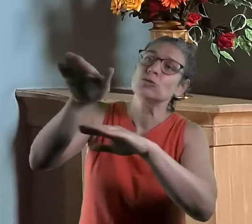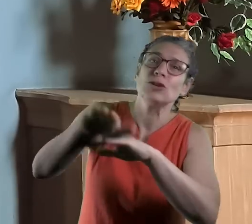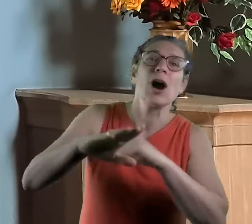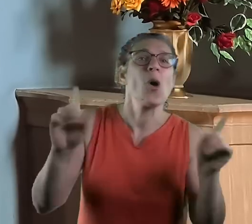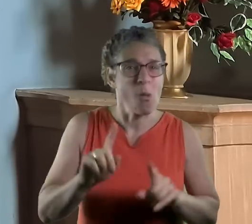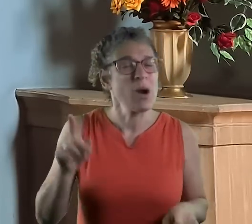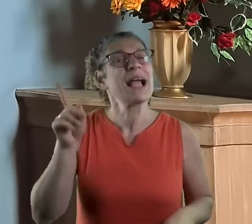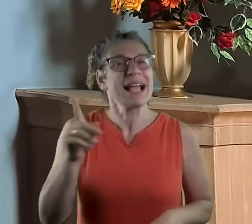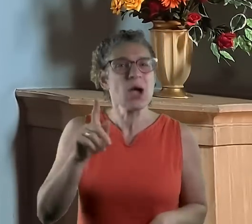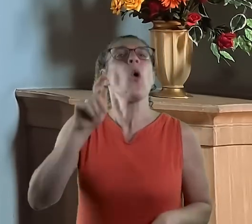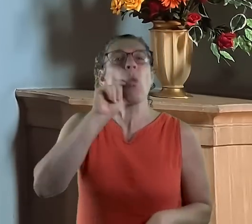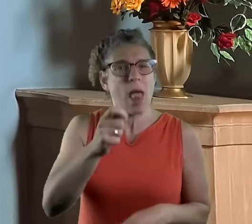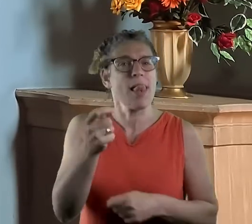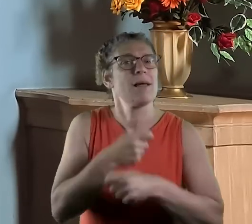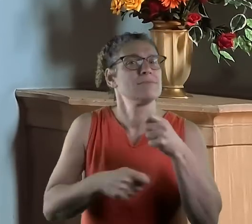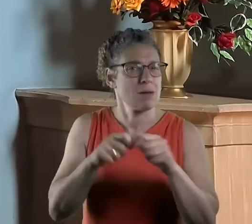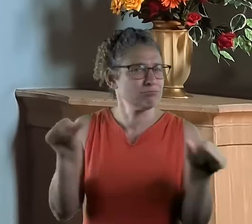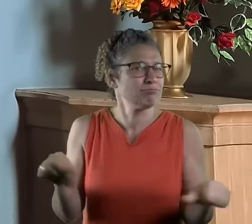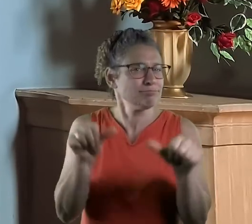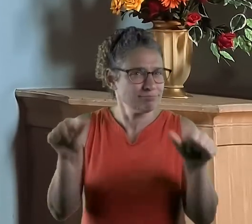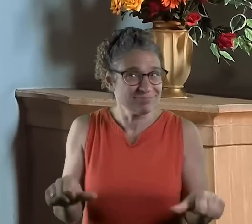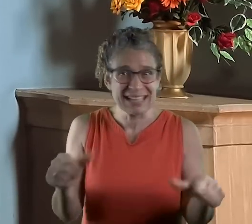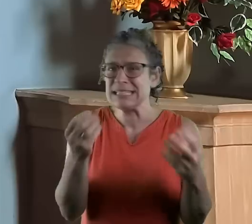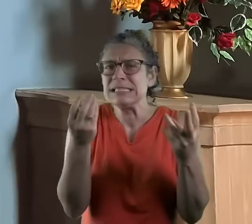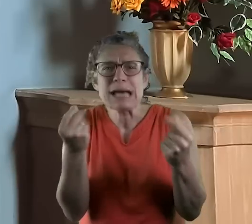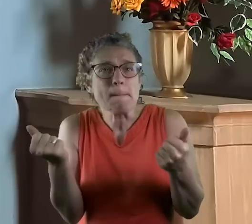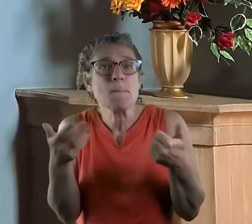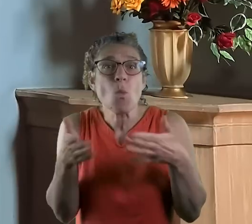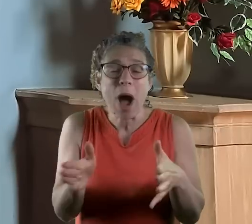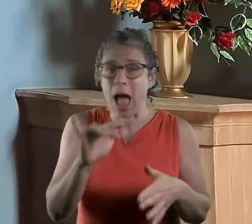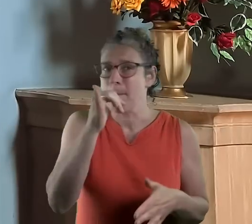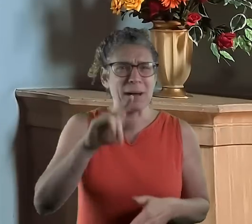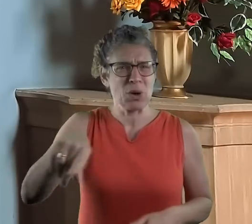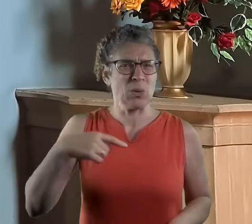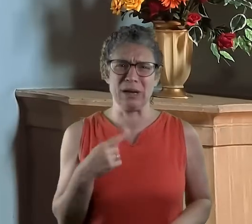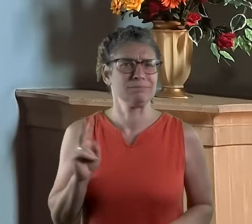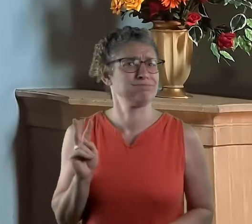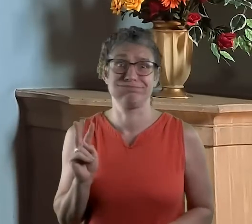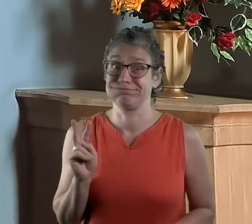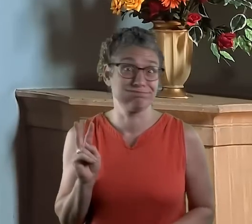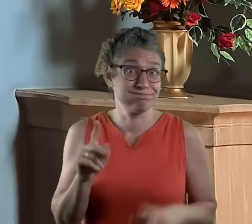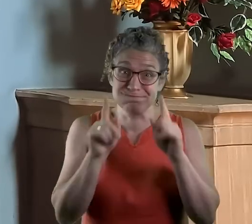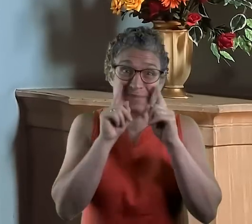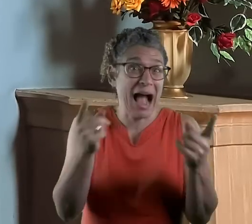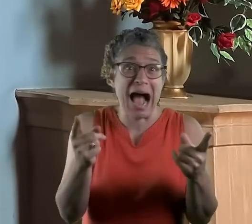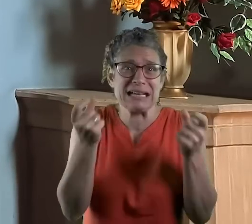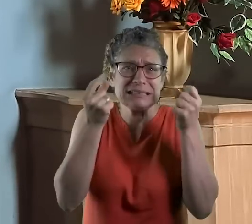He will make things right for us eventually in some way that may be beyond our human ability to see